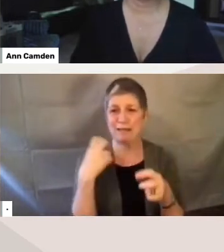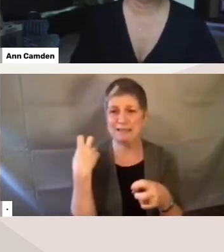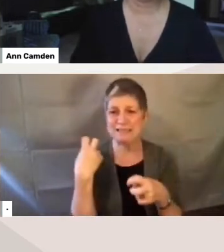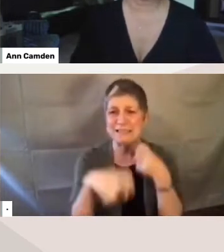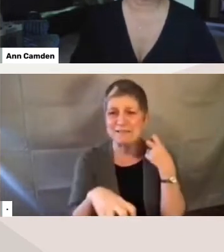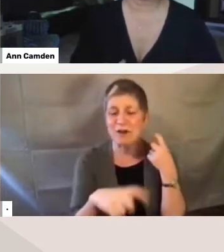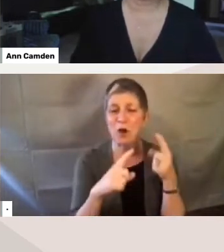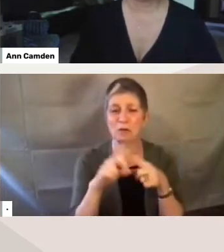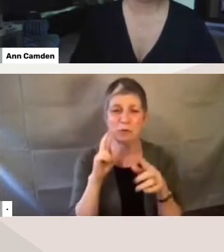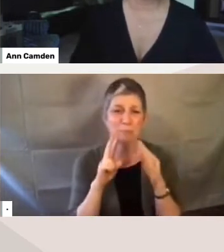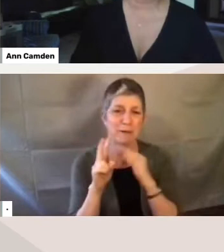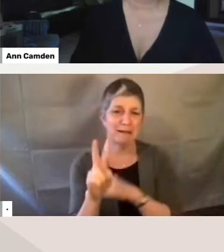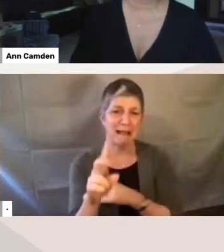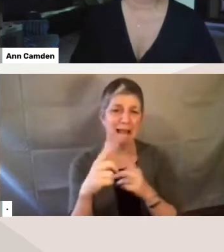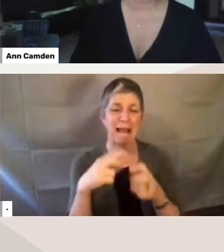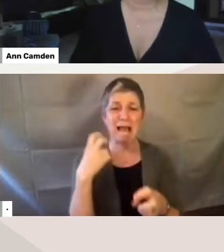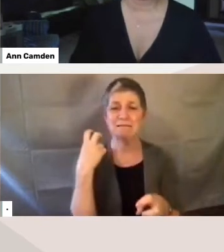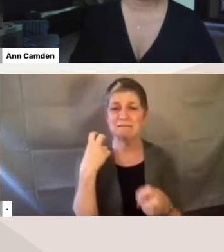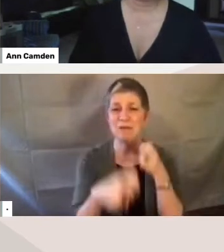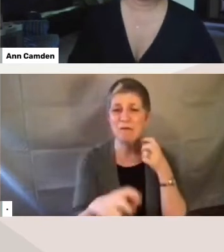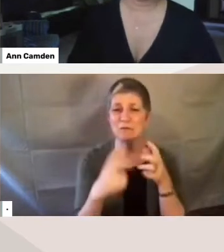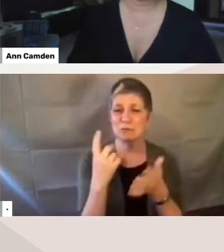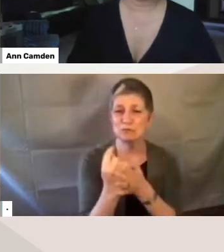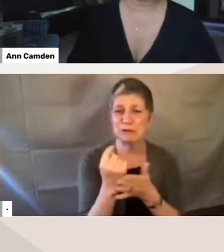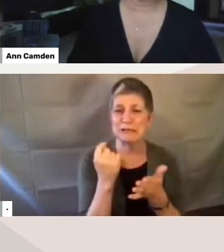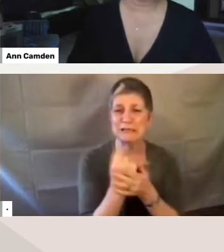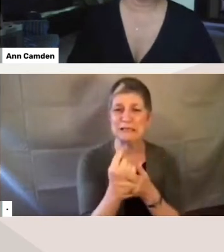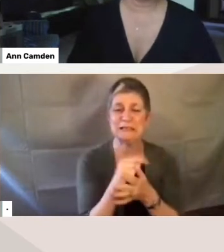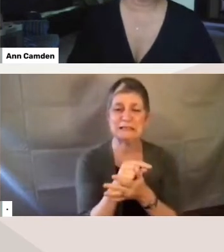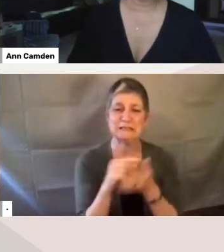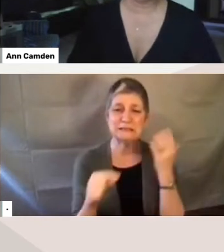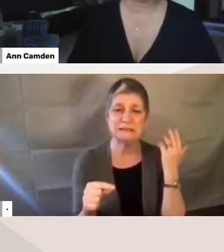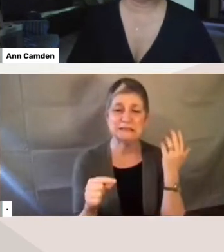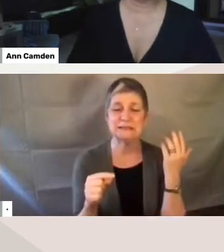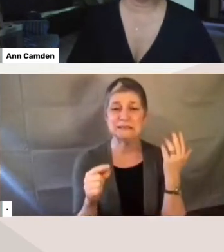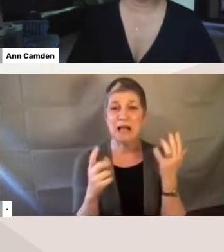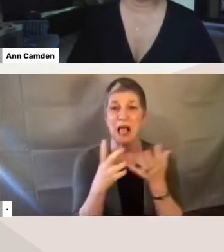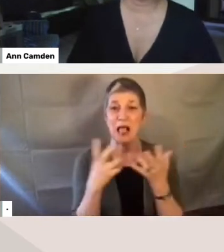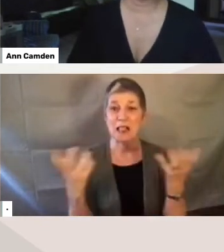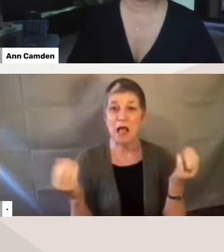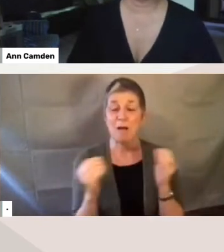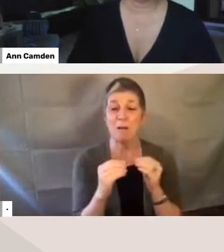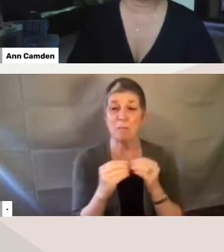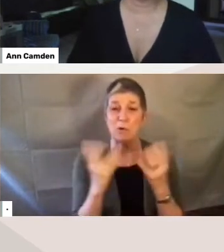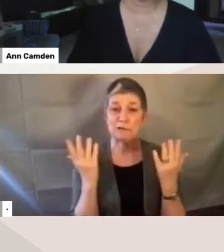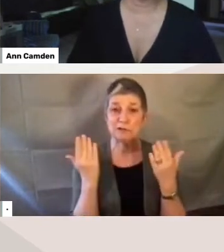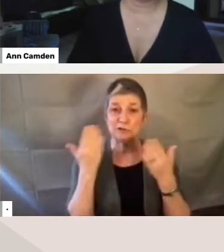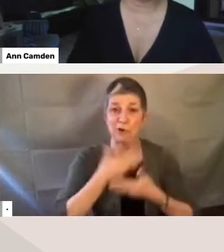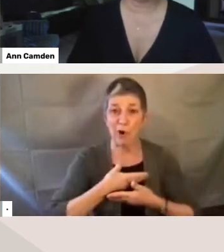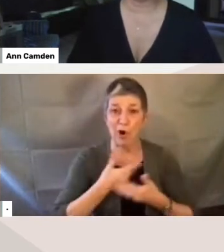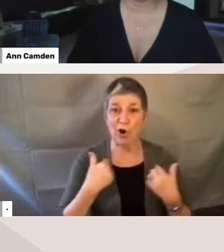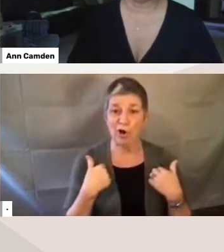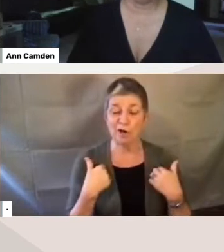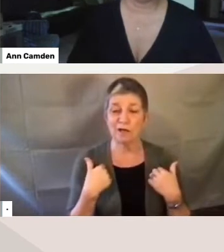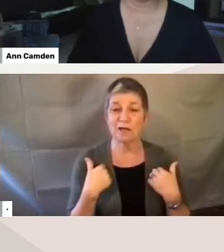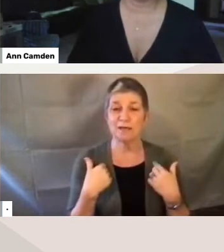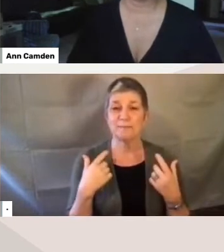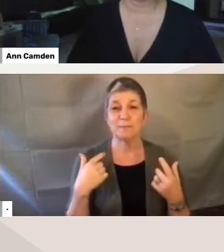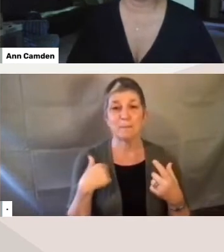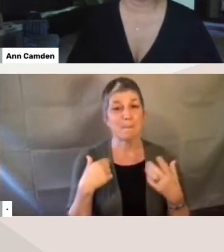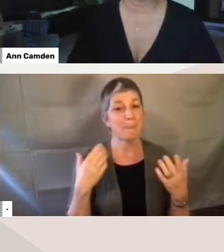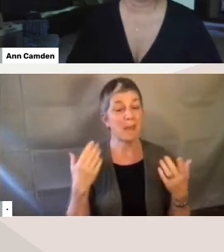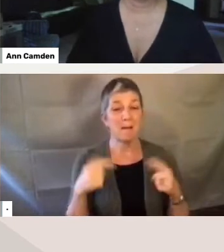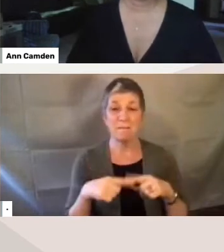to predict and tough to treat, and it was a lot more gloom and doom. And I'm again been here